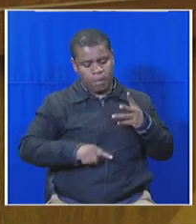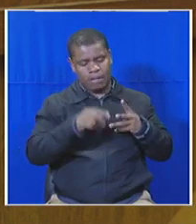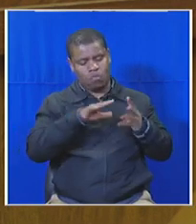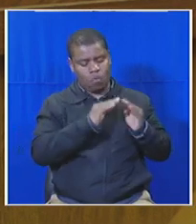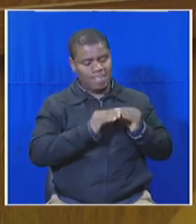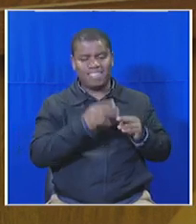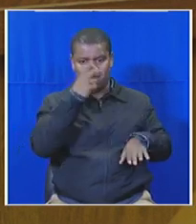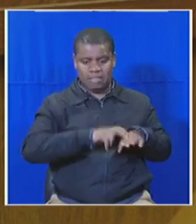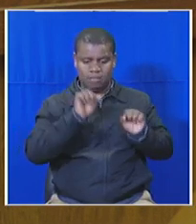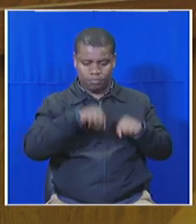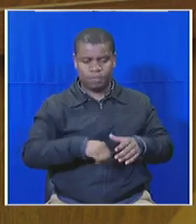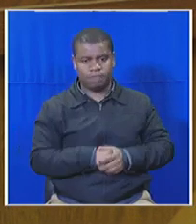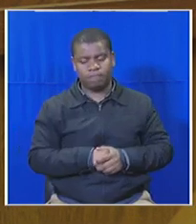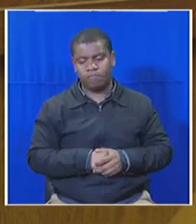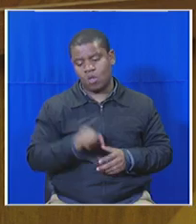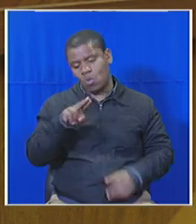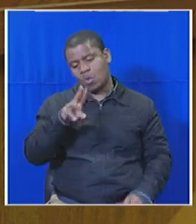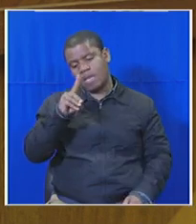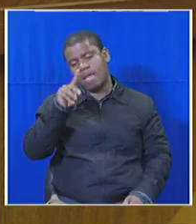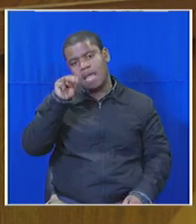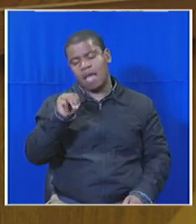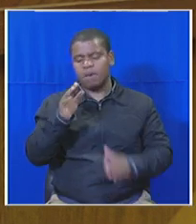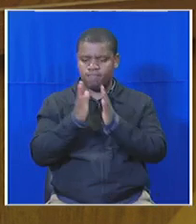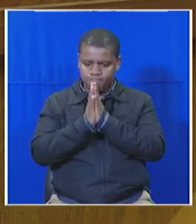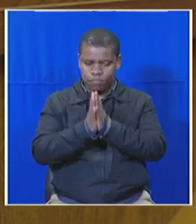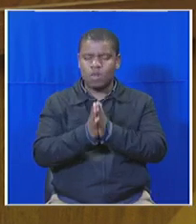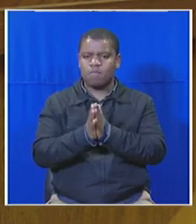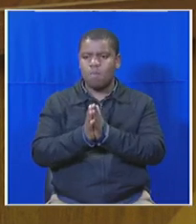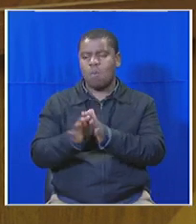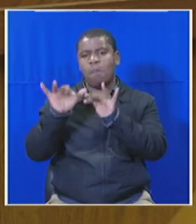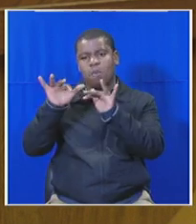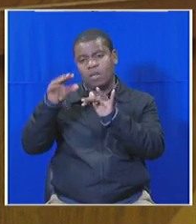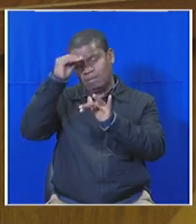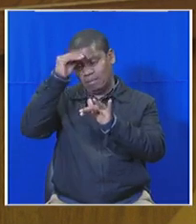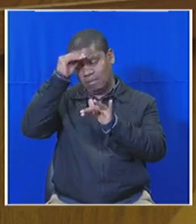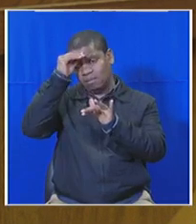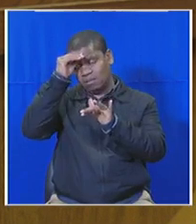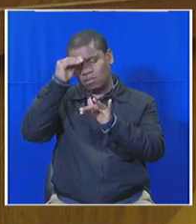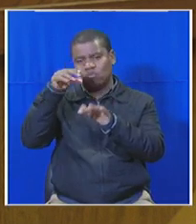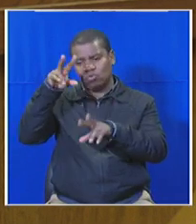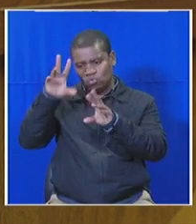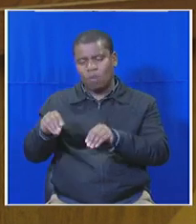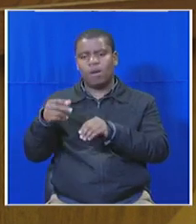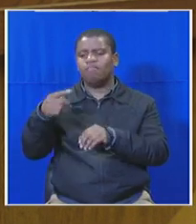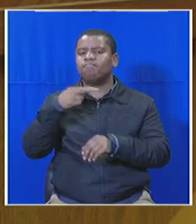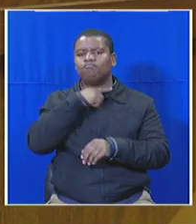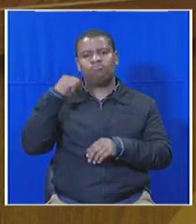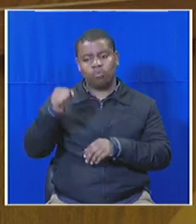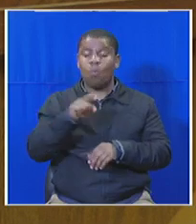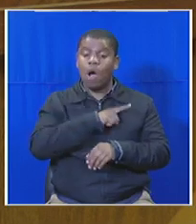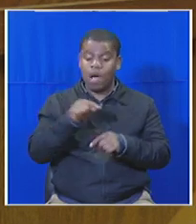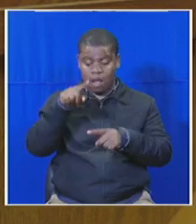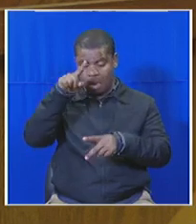serve. The United Democratic Movement says stop police killing now. A police officer is your brother, your sister, your uncle, your